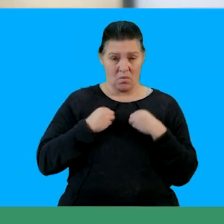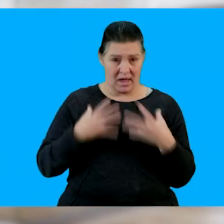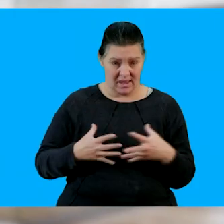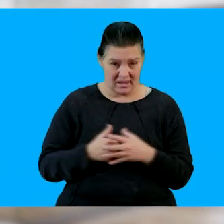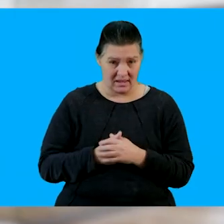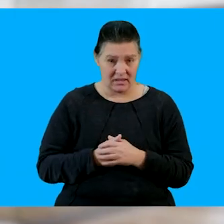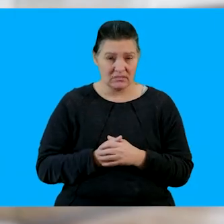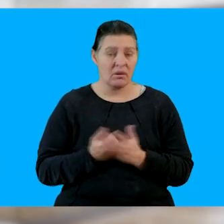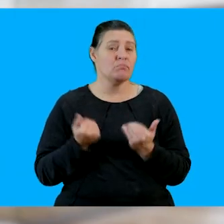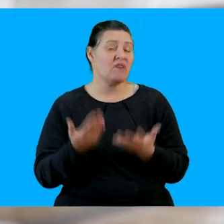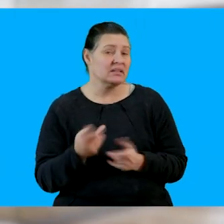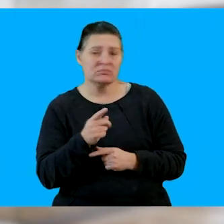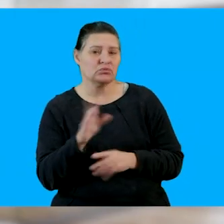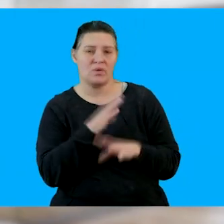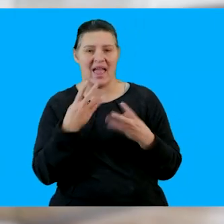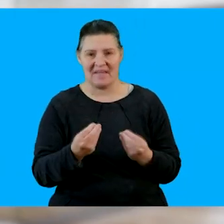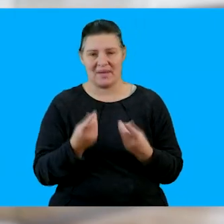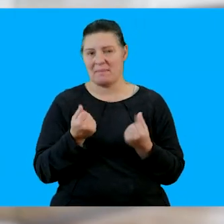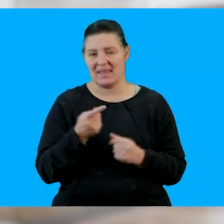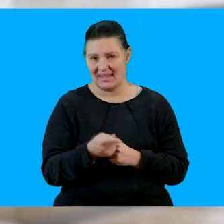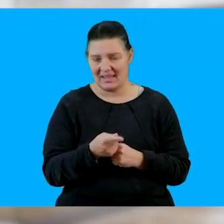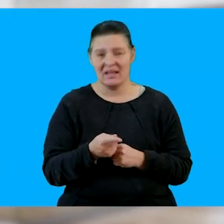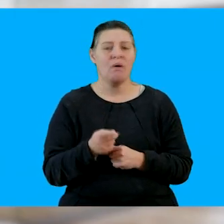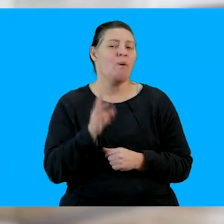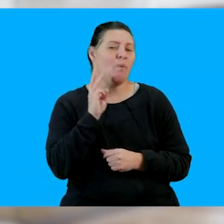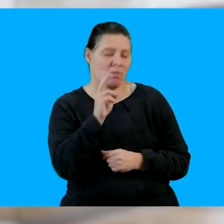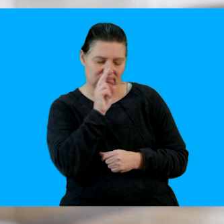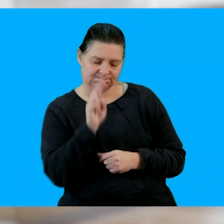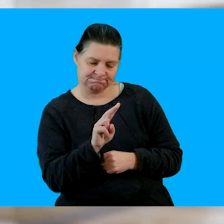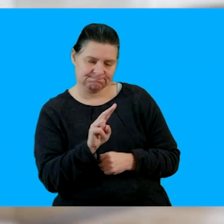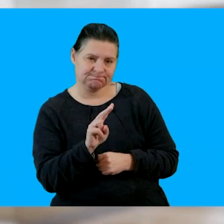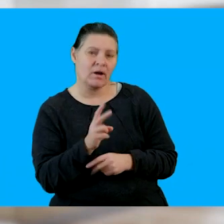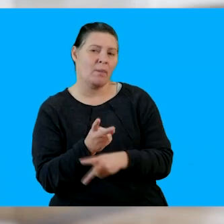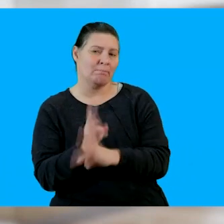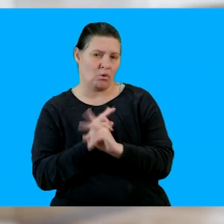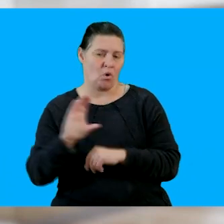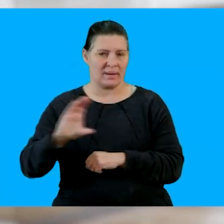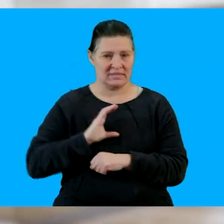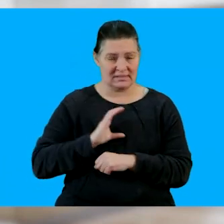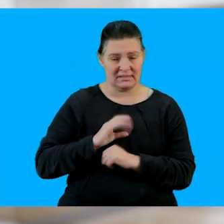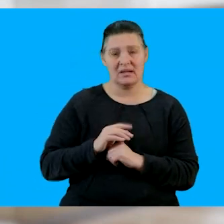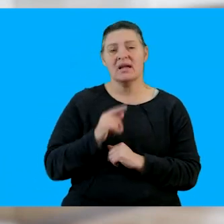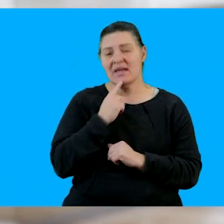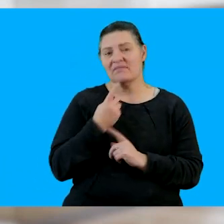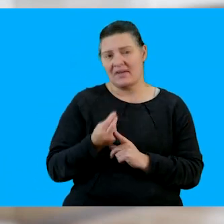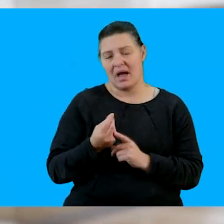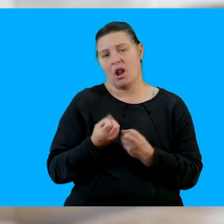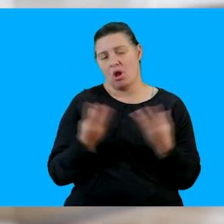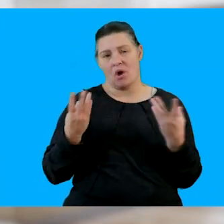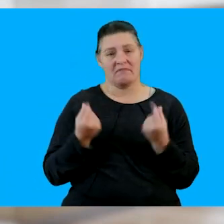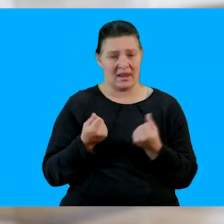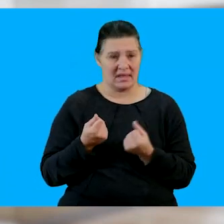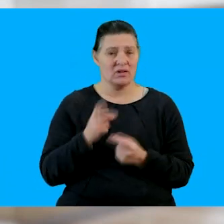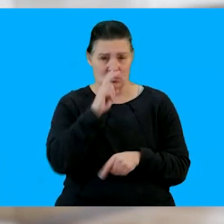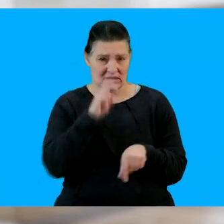owner, and provided you don't have that particular money, you are going to look at borrowed capital, for instance, if it's a lot of